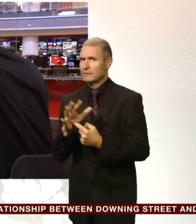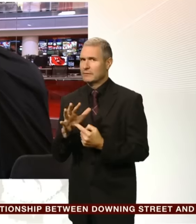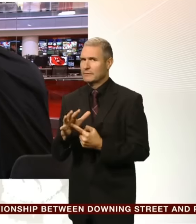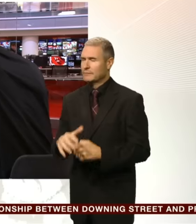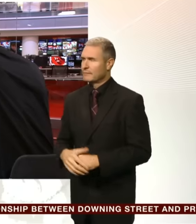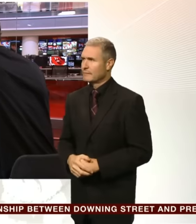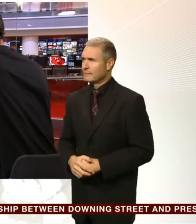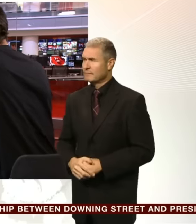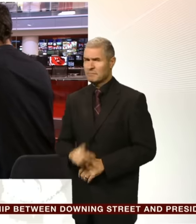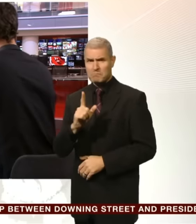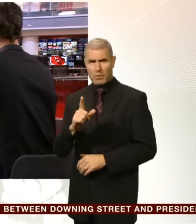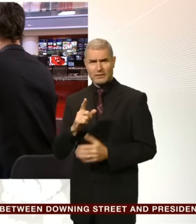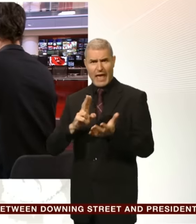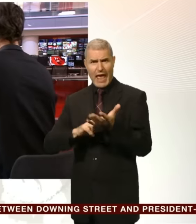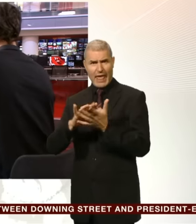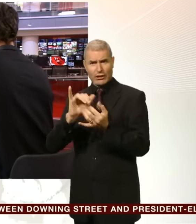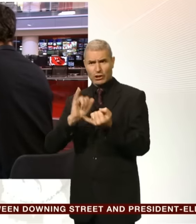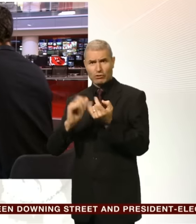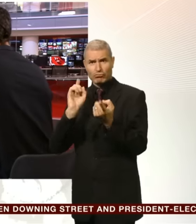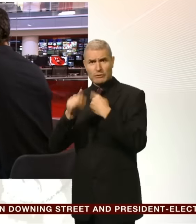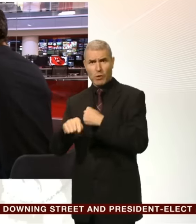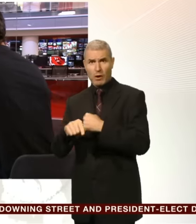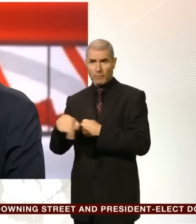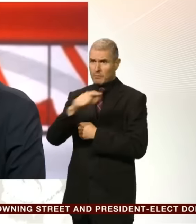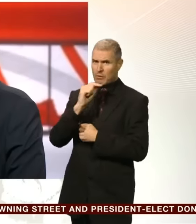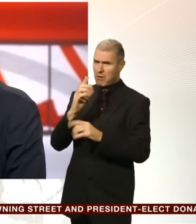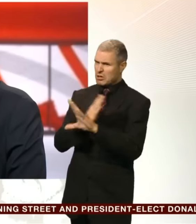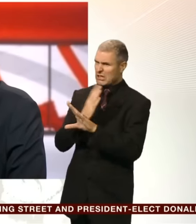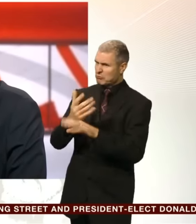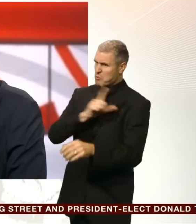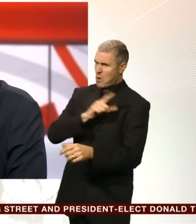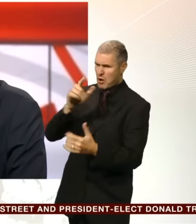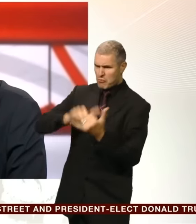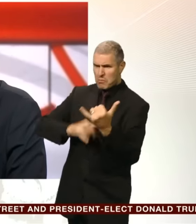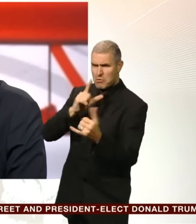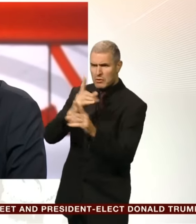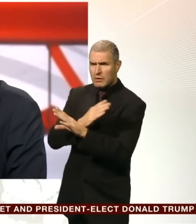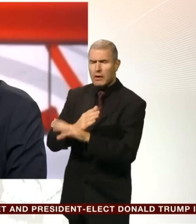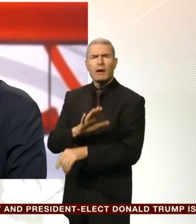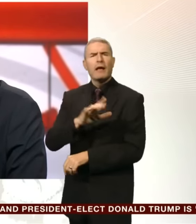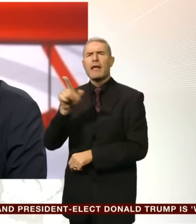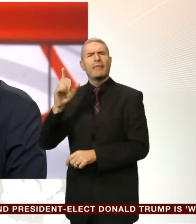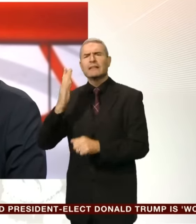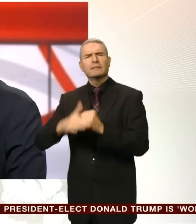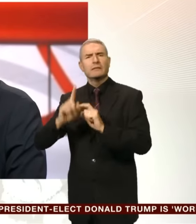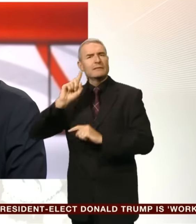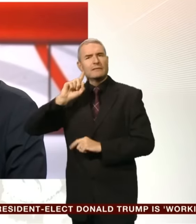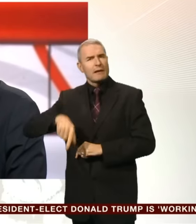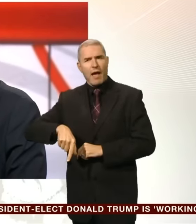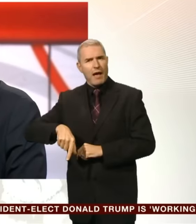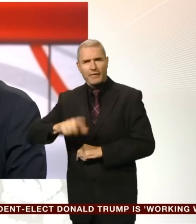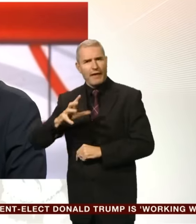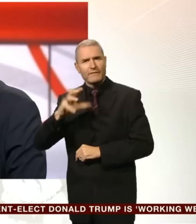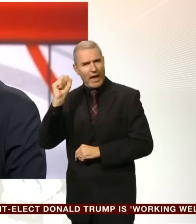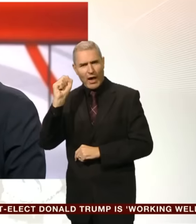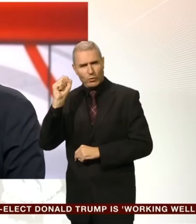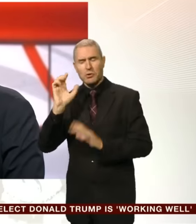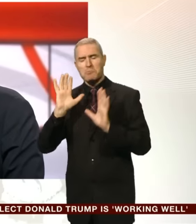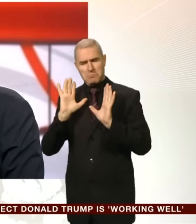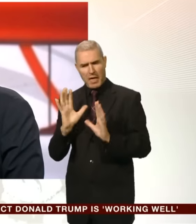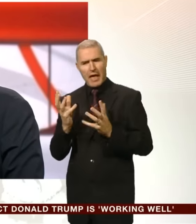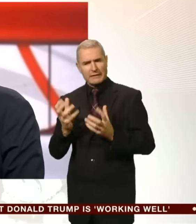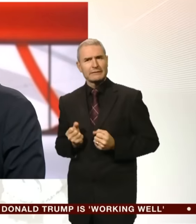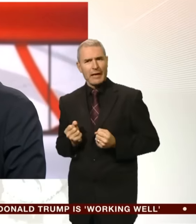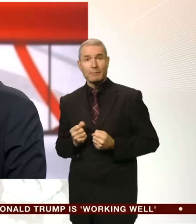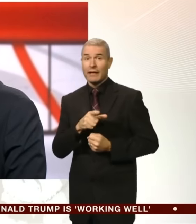NHS respond to those allegations of secrecy, basically? Well, they didn't really try to deny the findings of the King's Fund report,